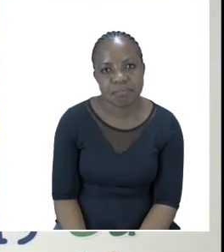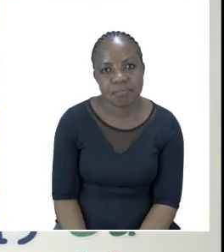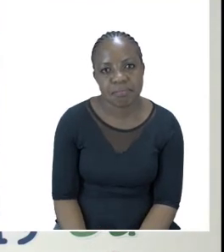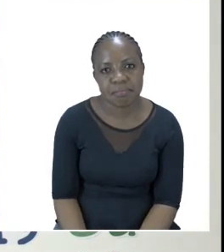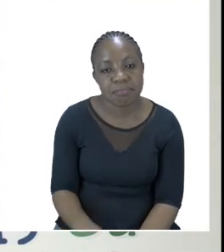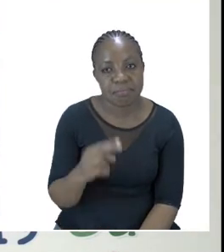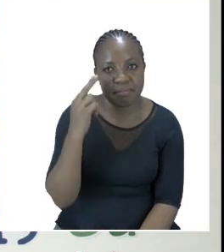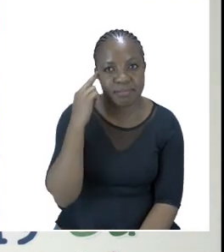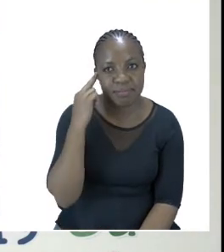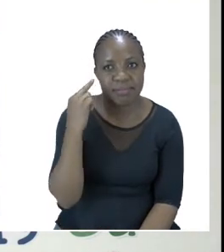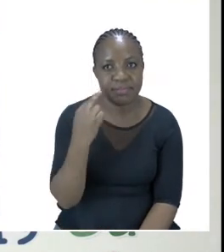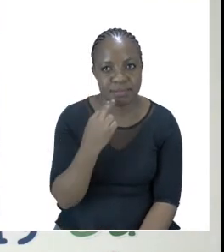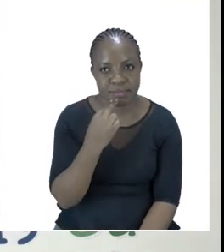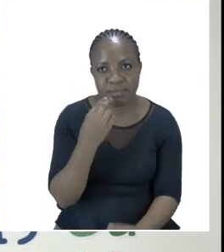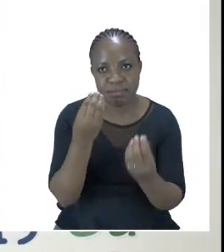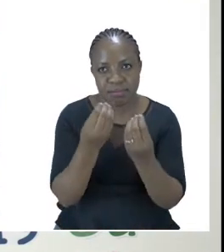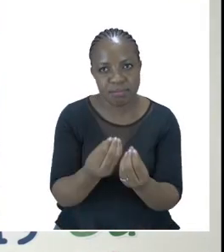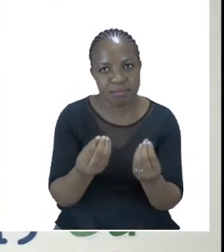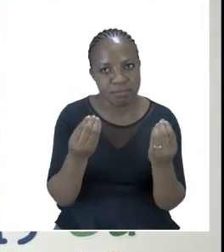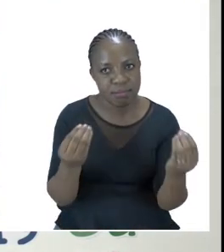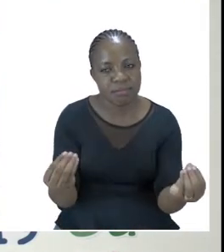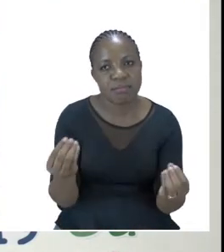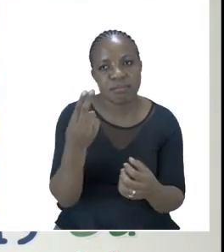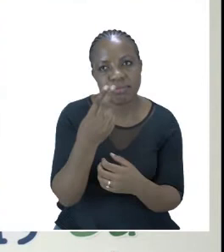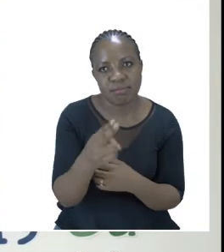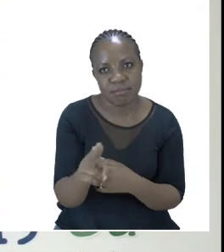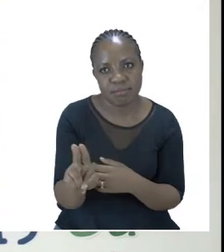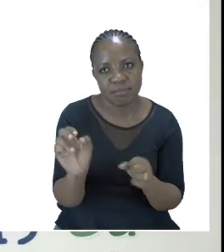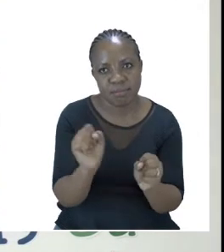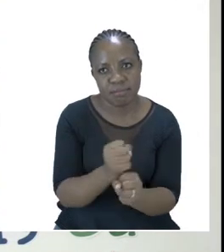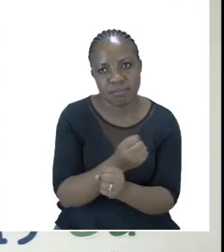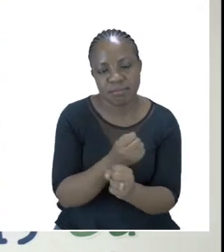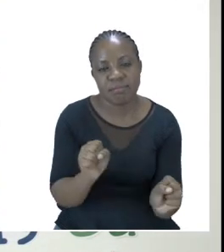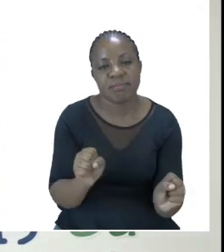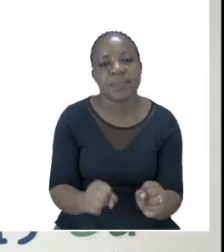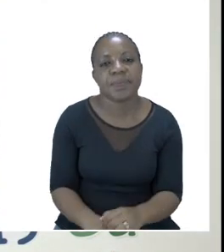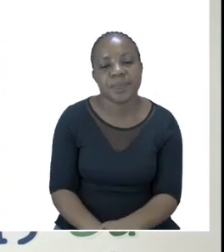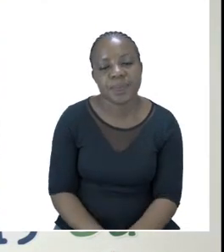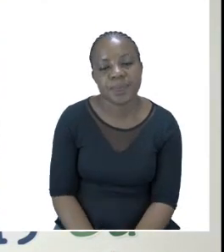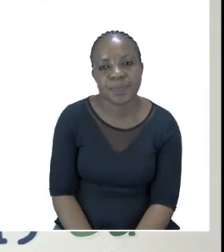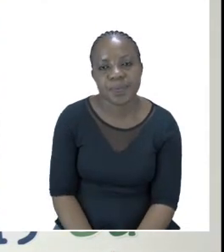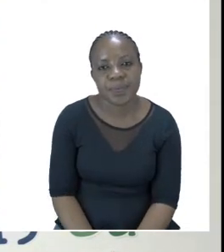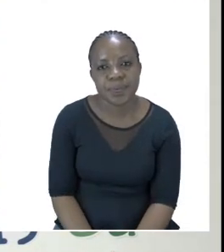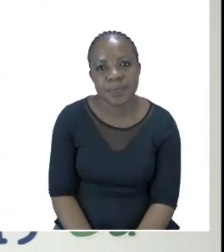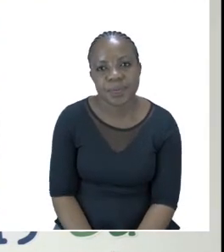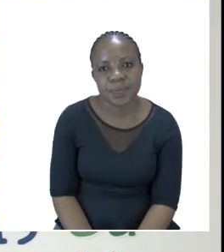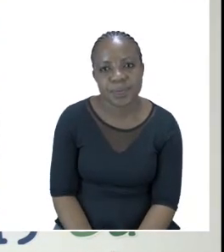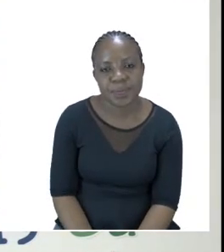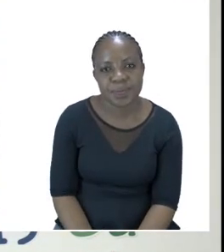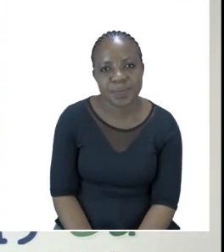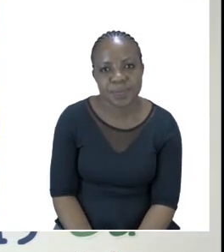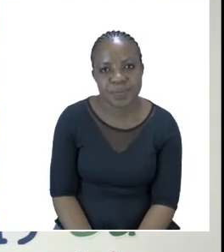sandwich. Everybody, let's say sandwich. Very good. Then we